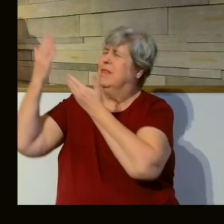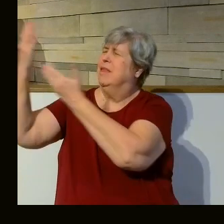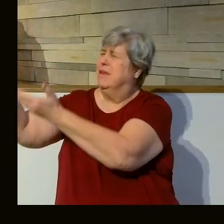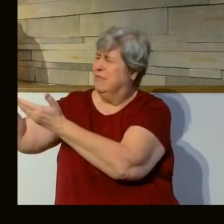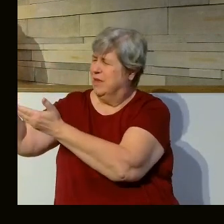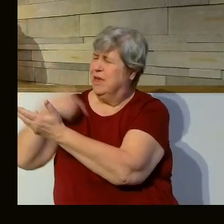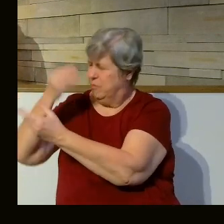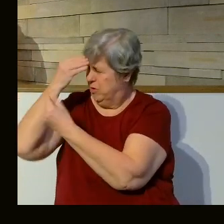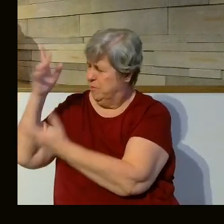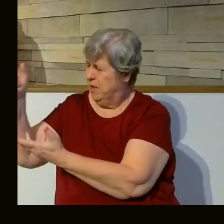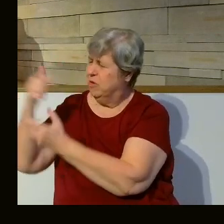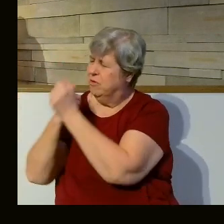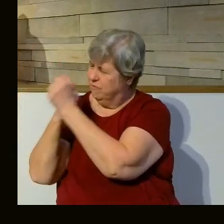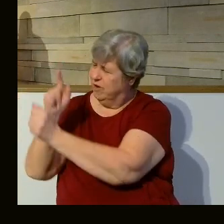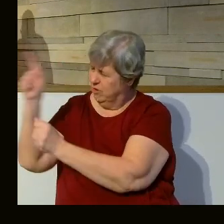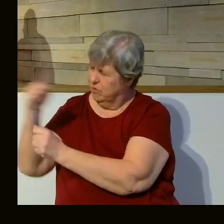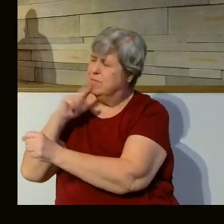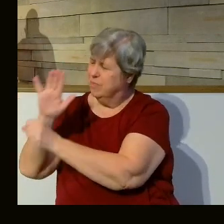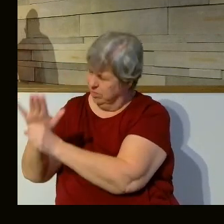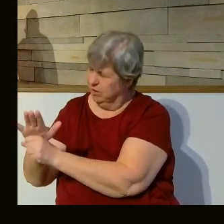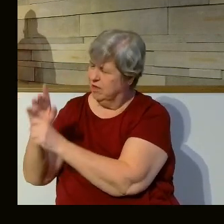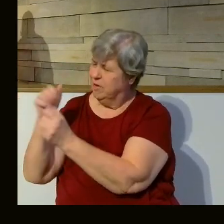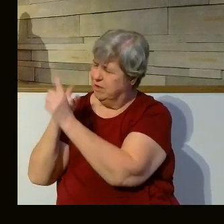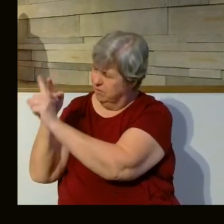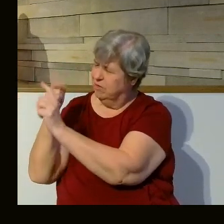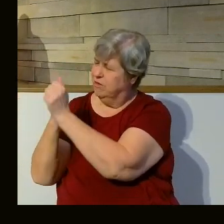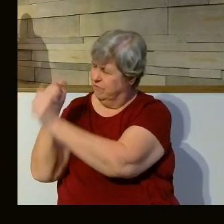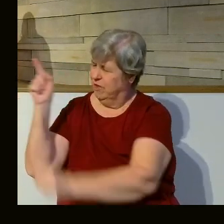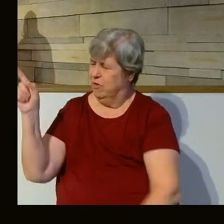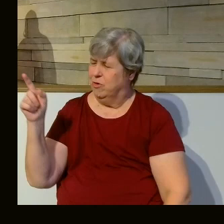that to you as we submit to your lordship to follow